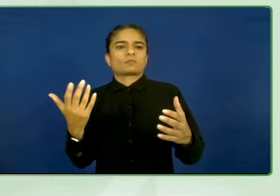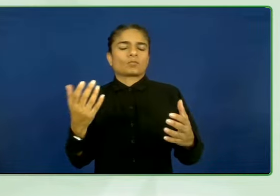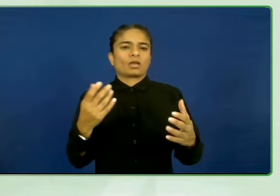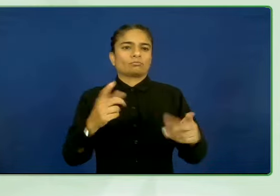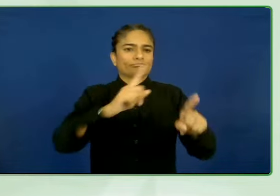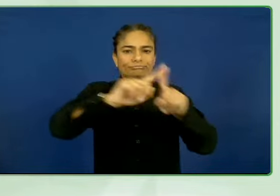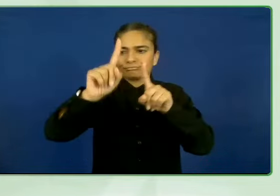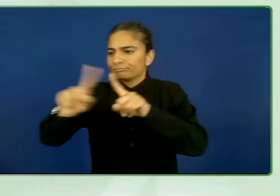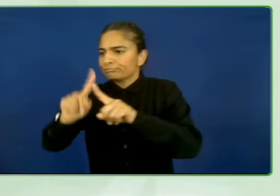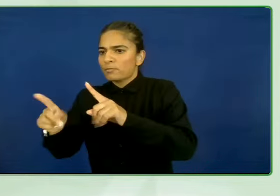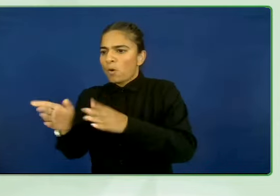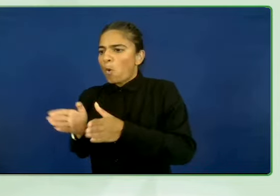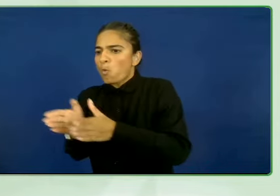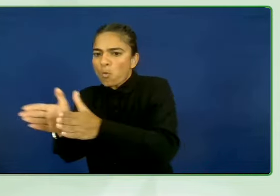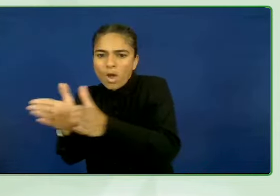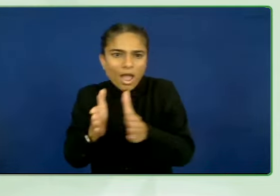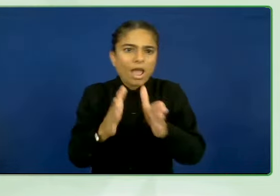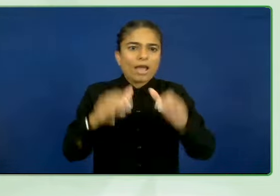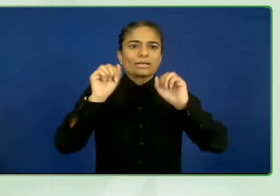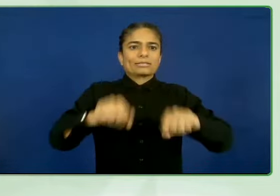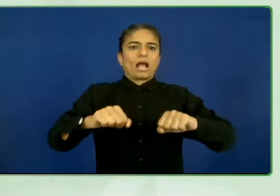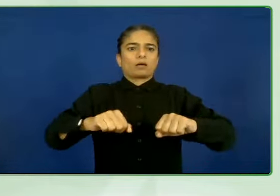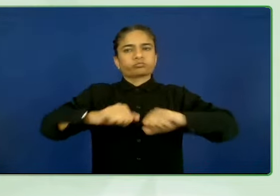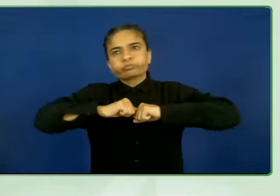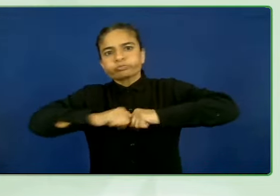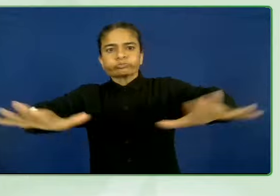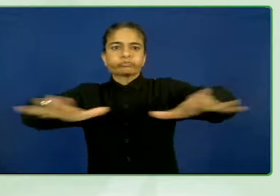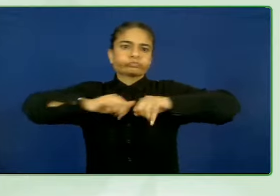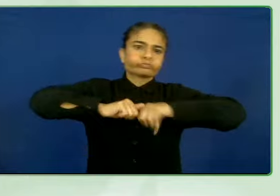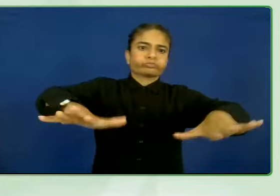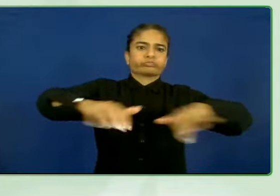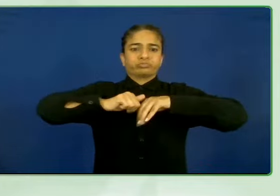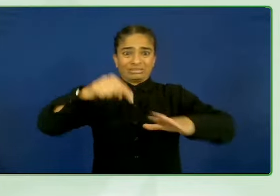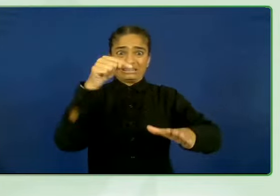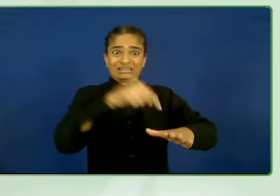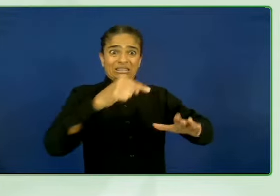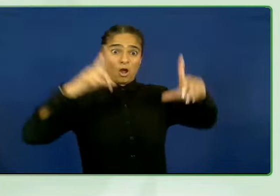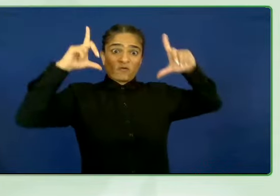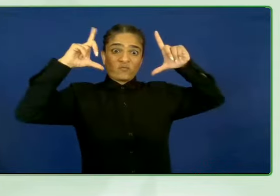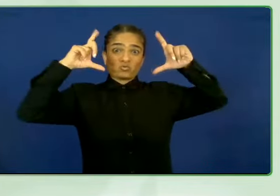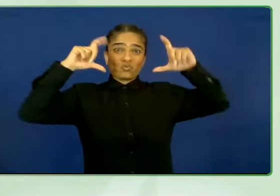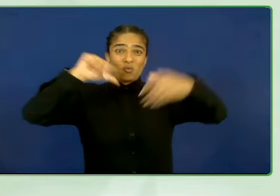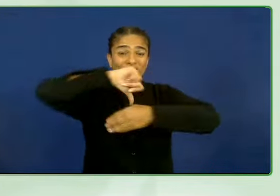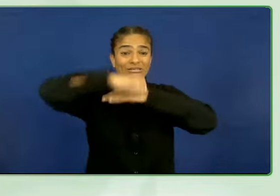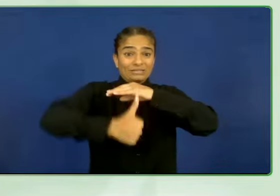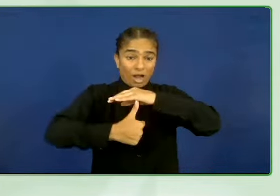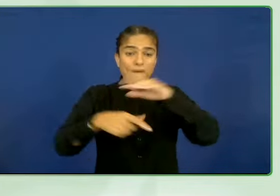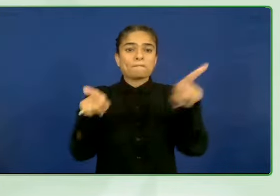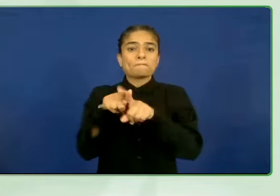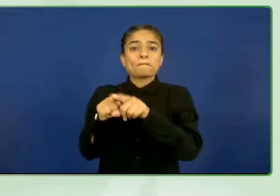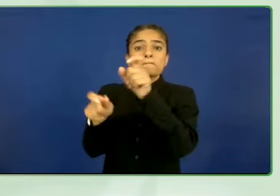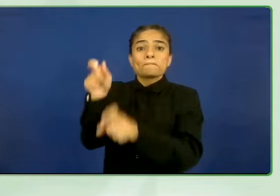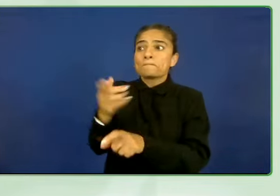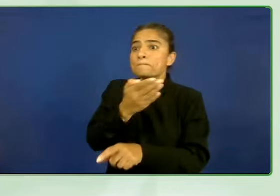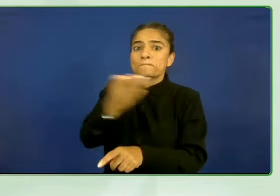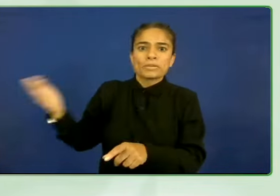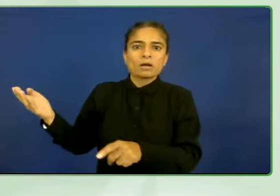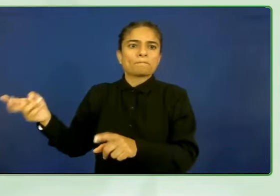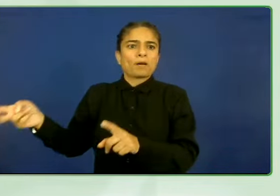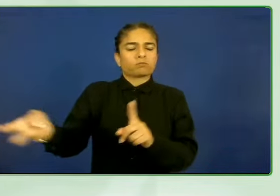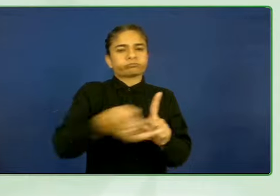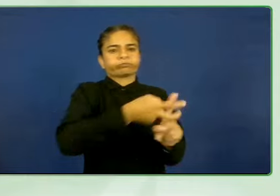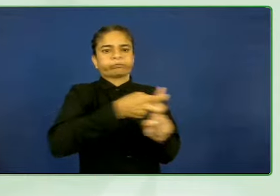type of photography and to find people who were interested in to